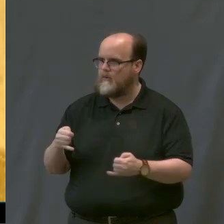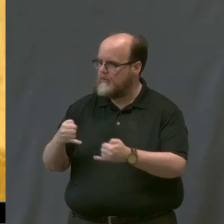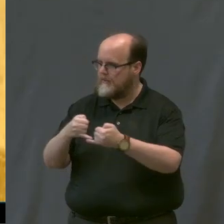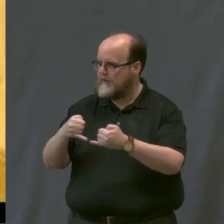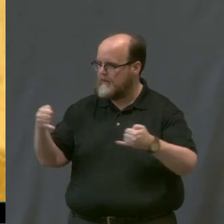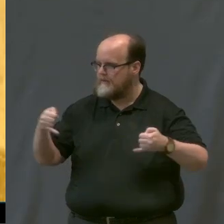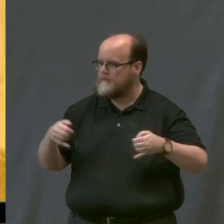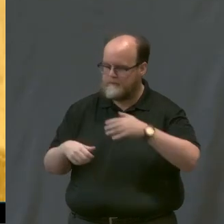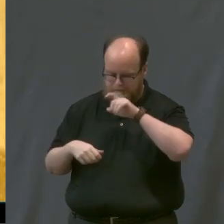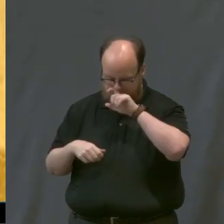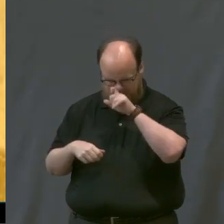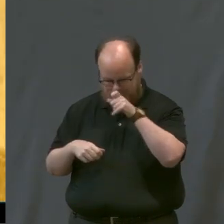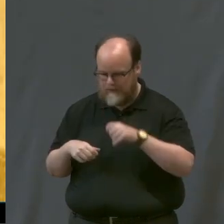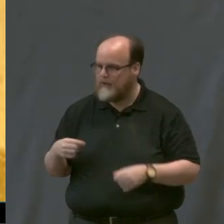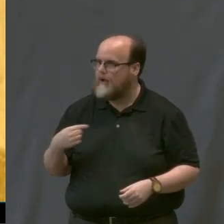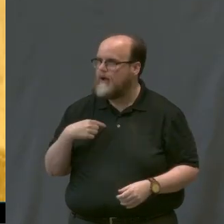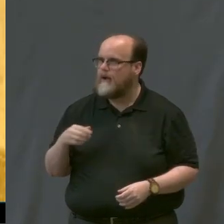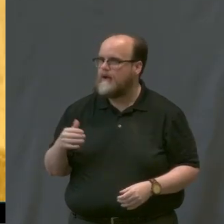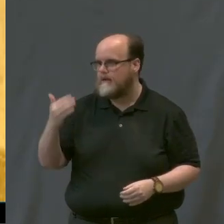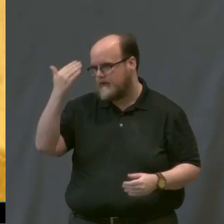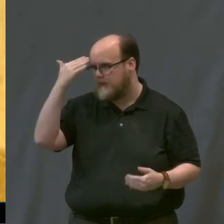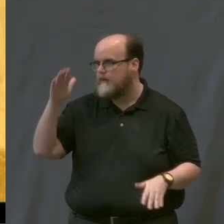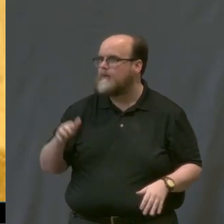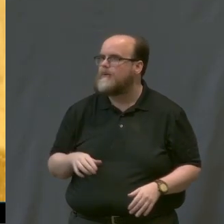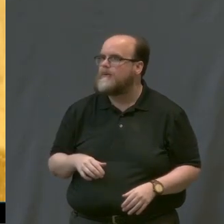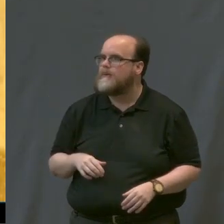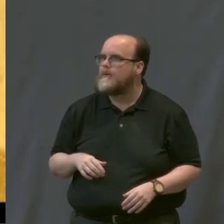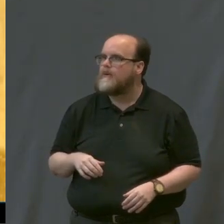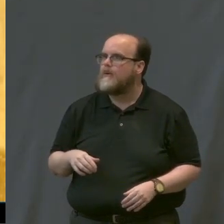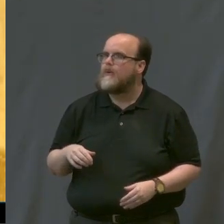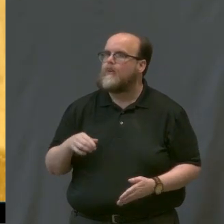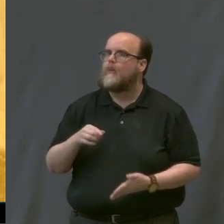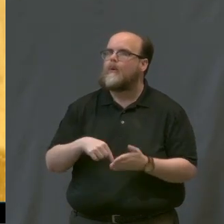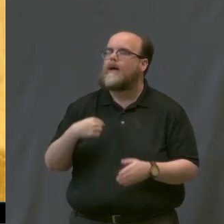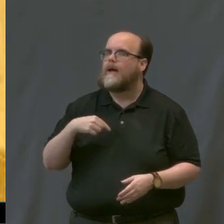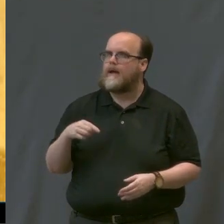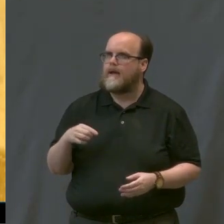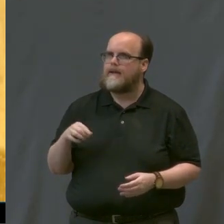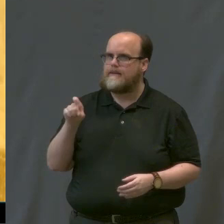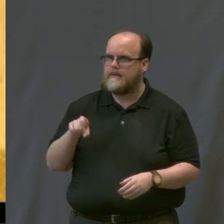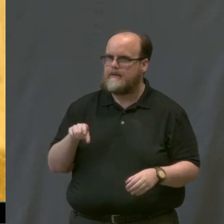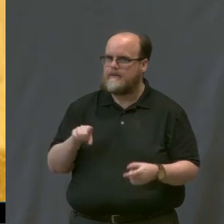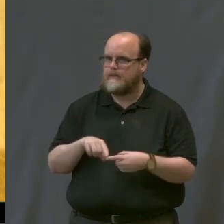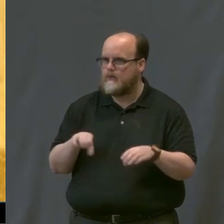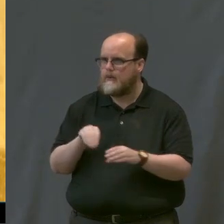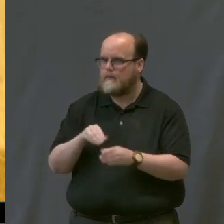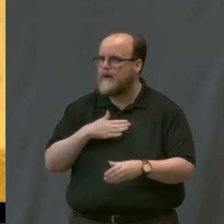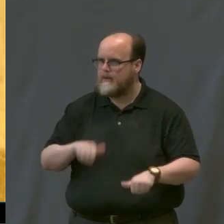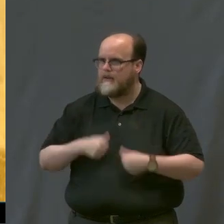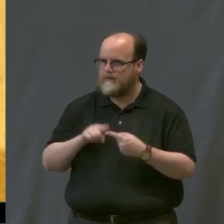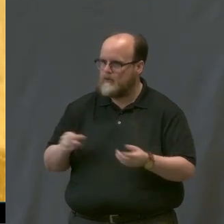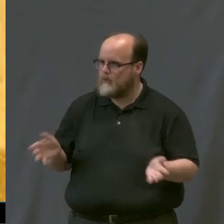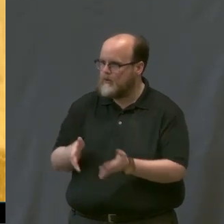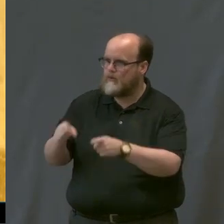drawn. I don't know what I have to do in my life to actually